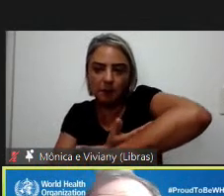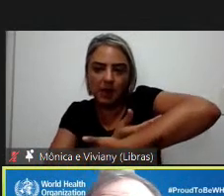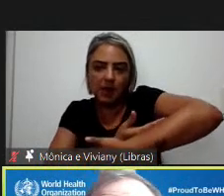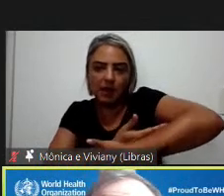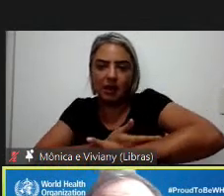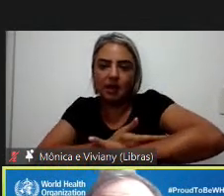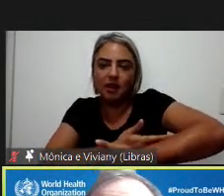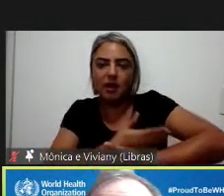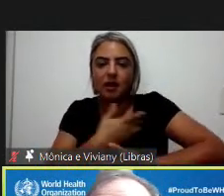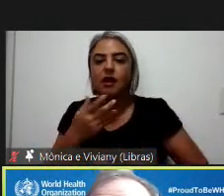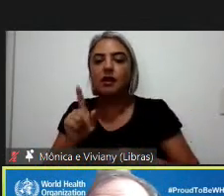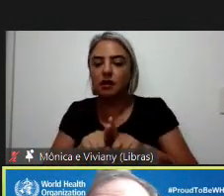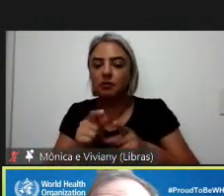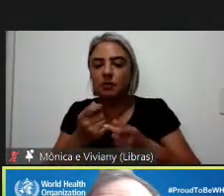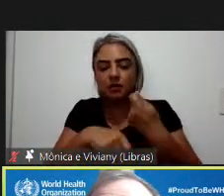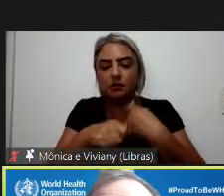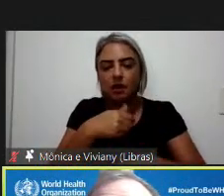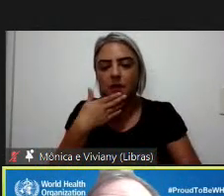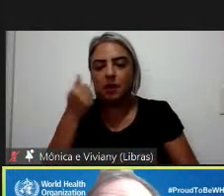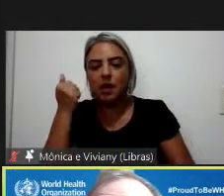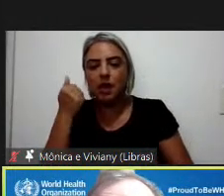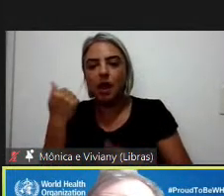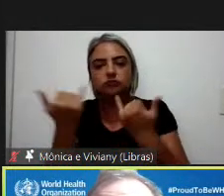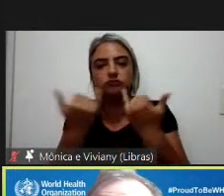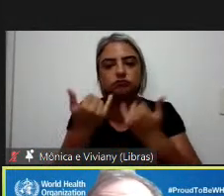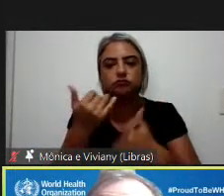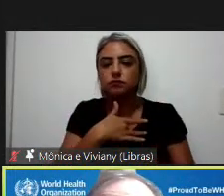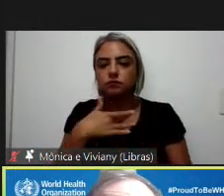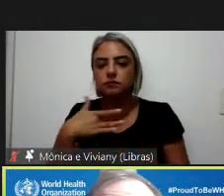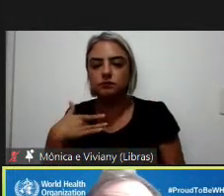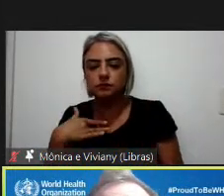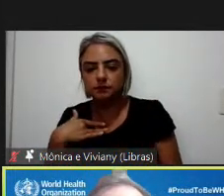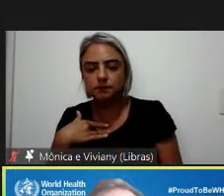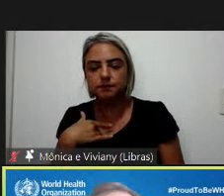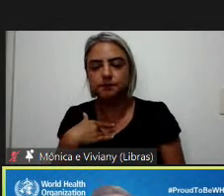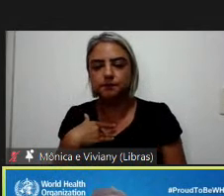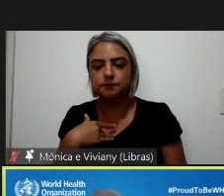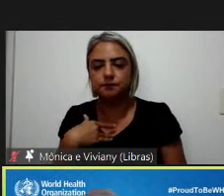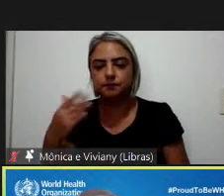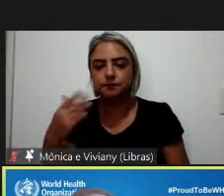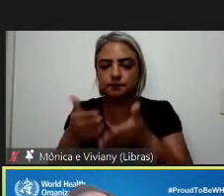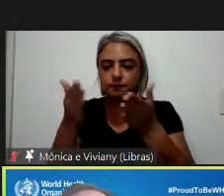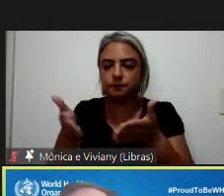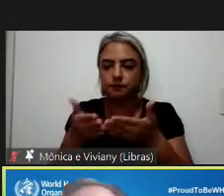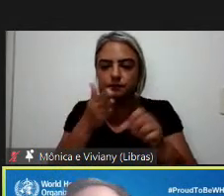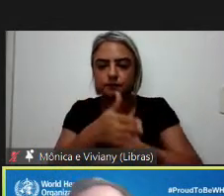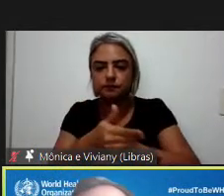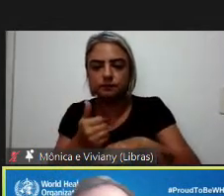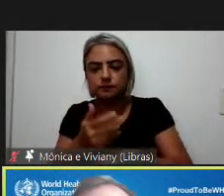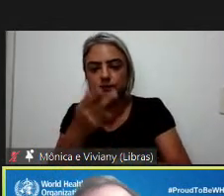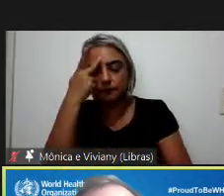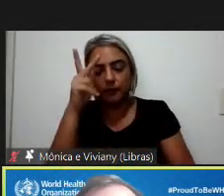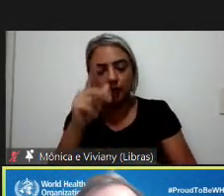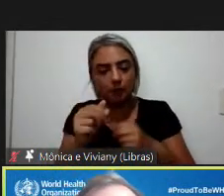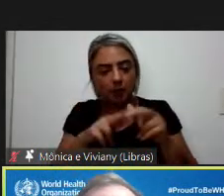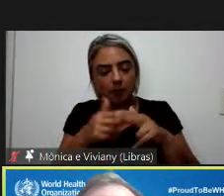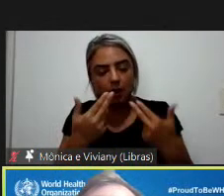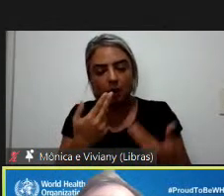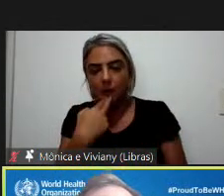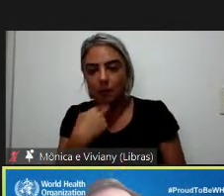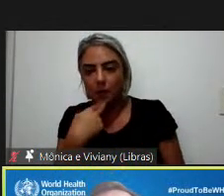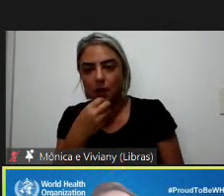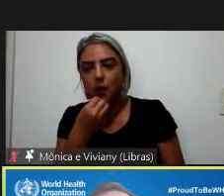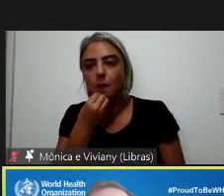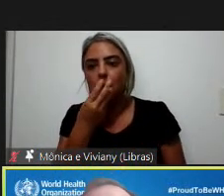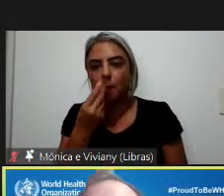improving health information systems, promoting access to affordable nutrition products, and reducing marketing of energy-dense